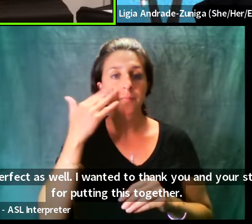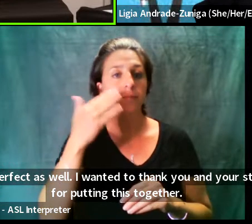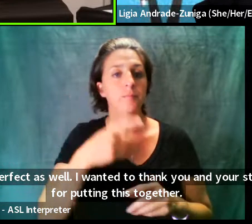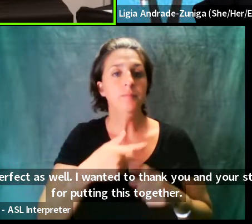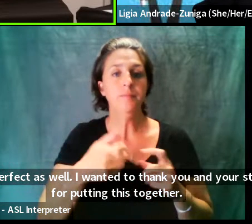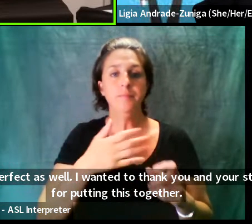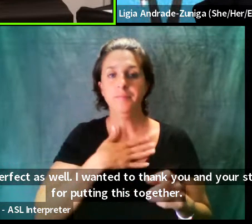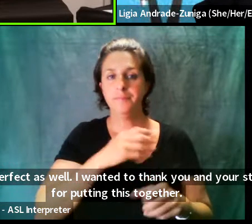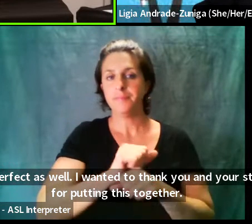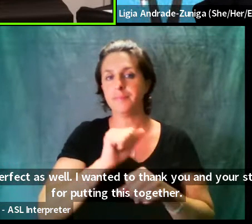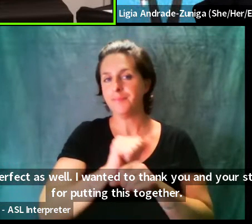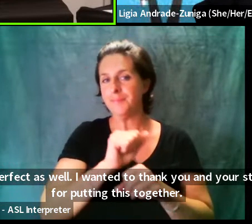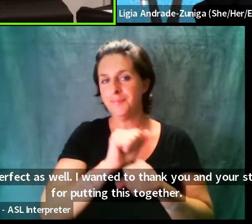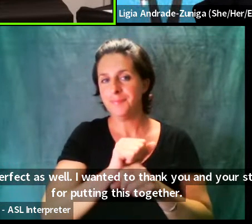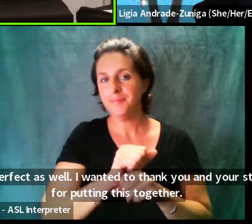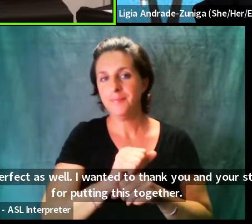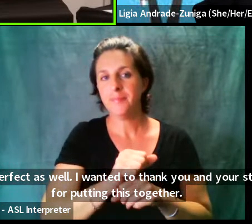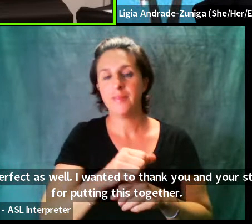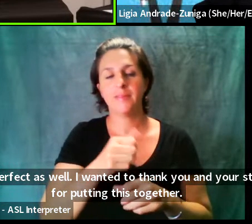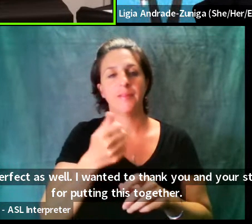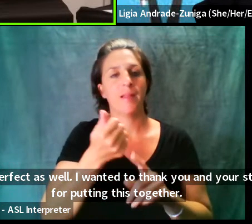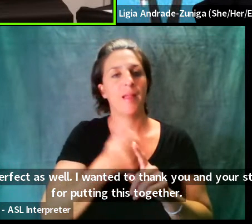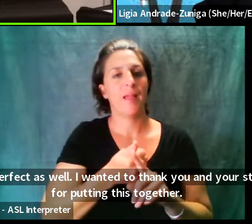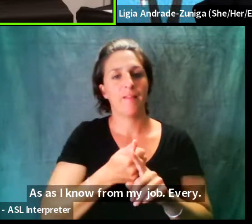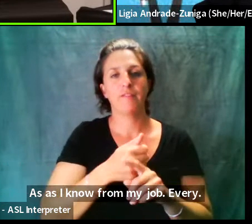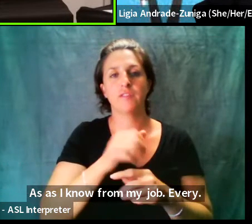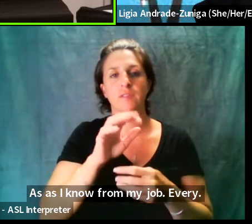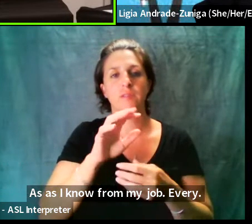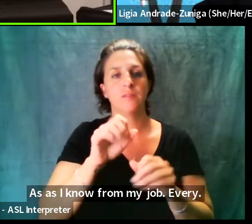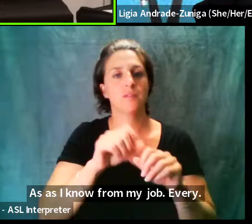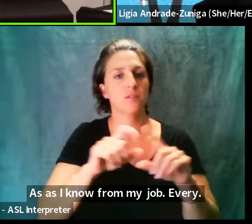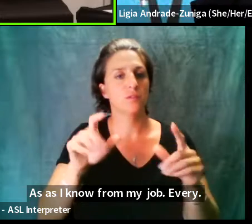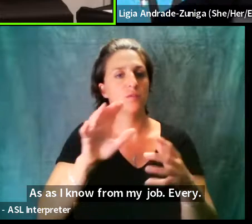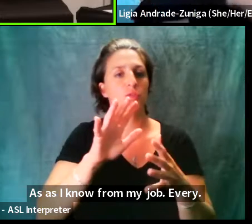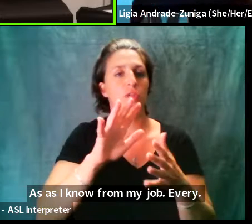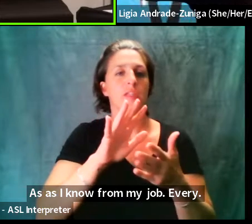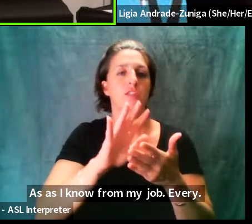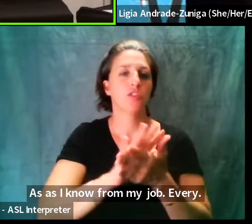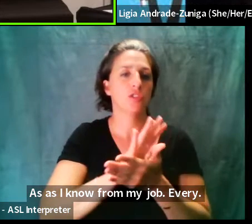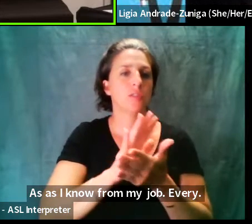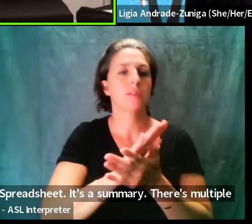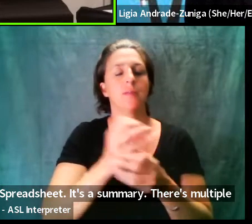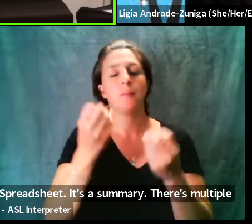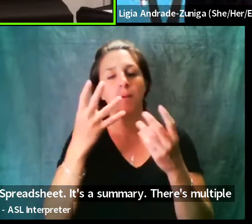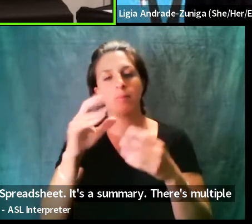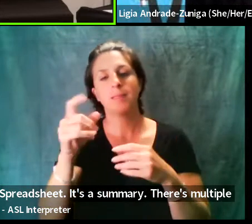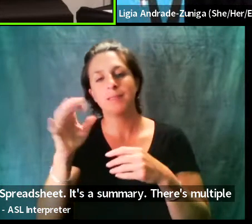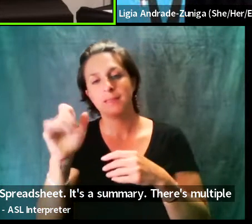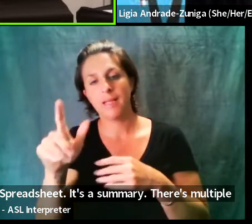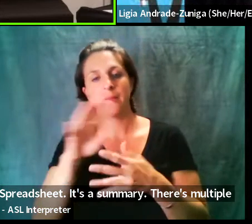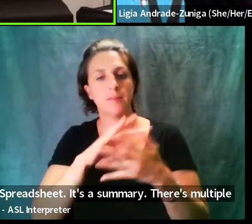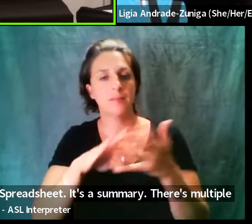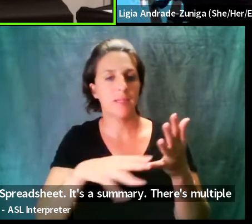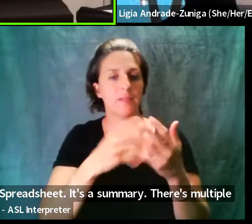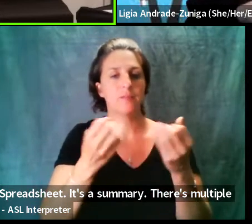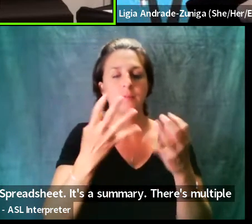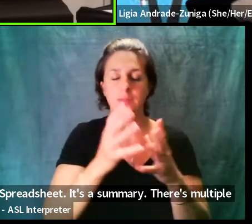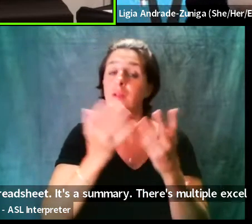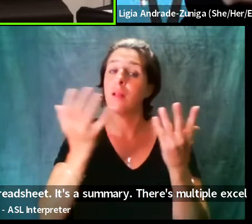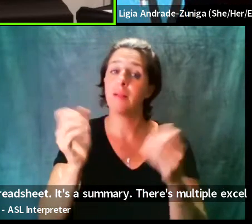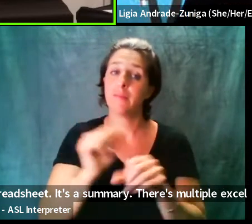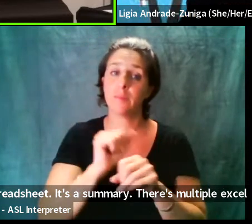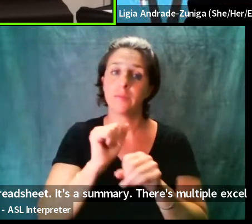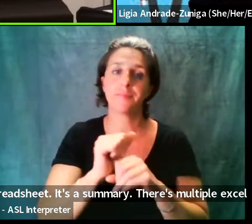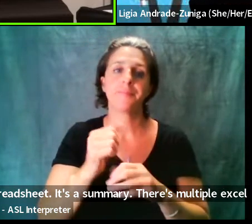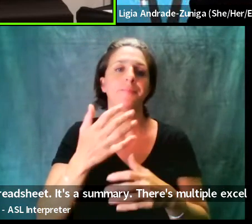job, every spreadsheet that's a summary, there's multiple Excel spreadsheets, schedules behind it, and it's a lot of work. So I want to thank